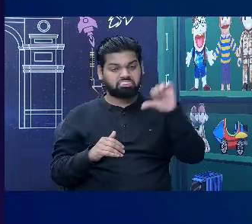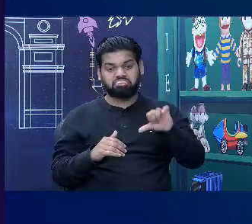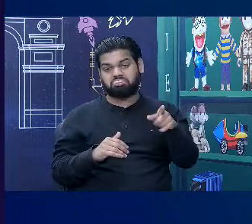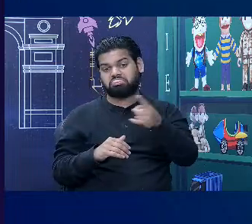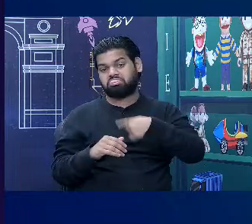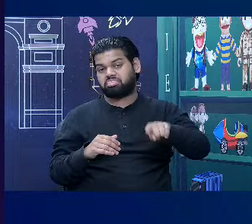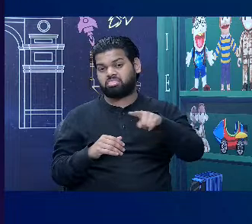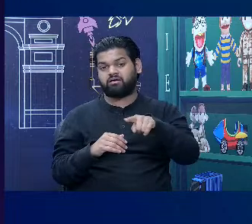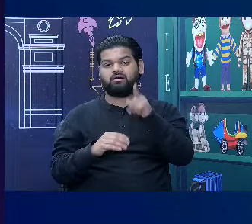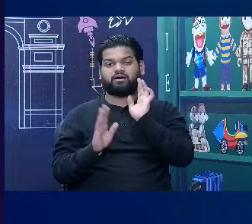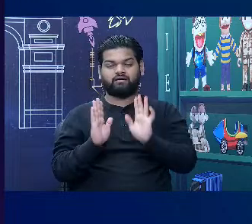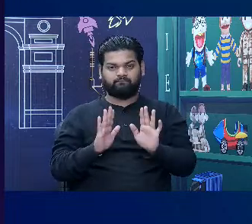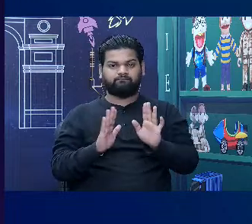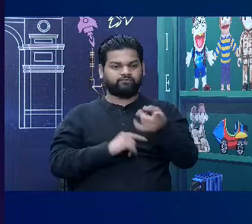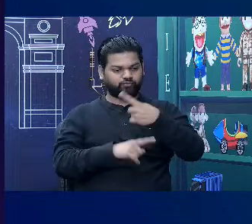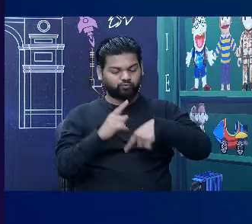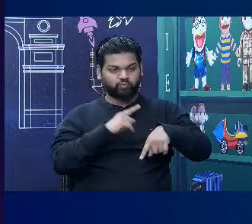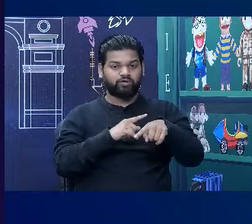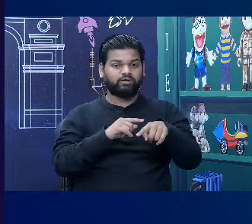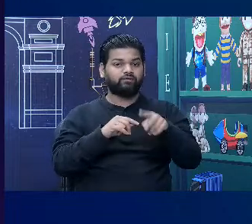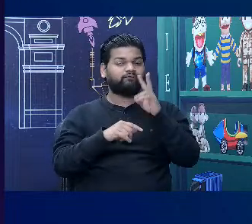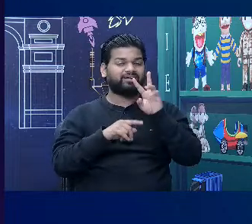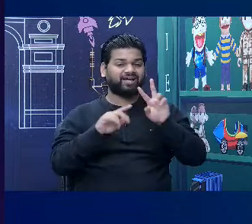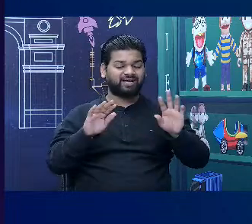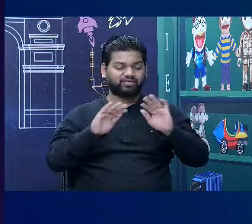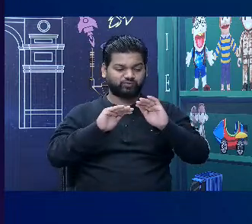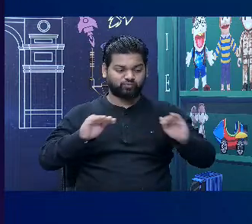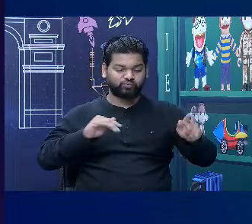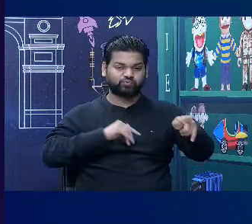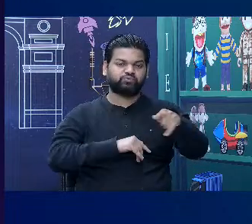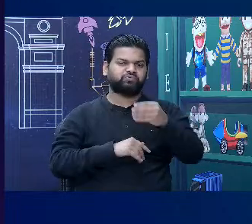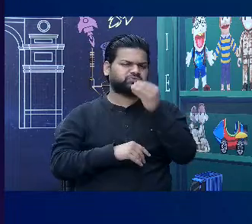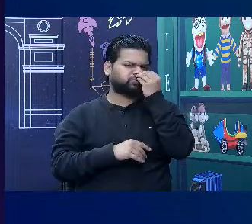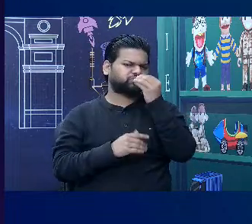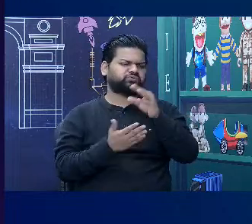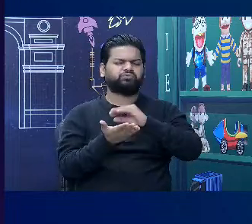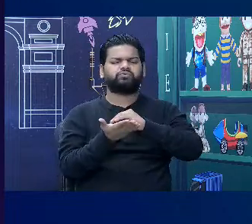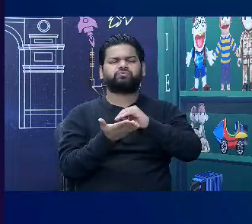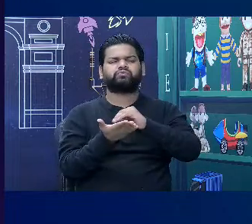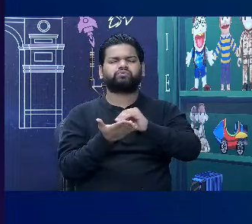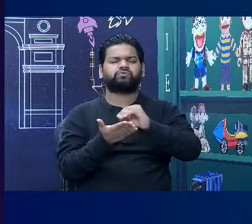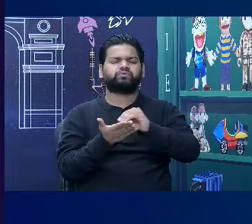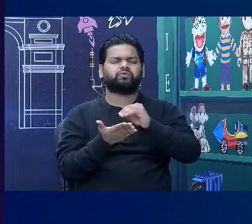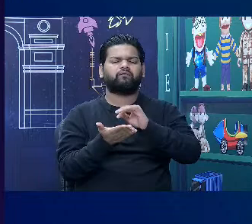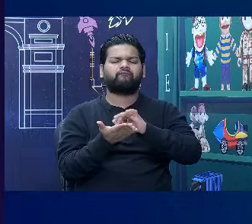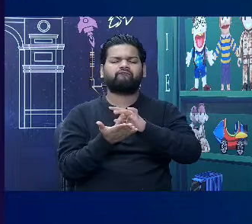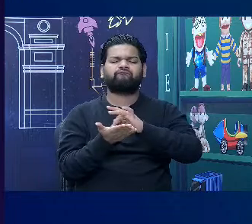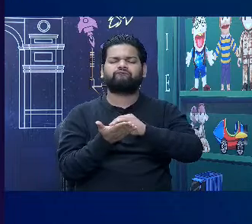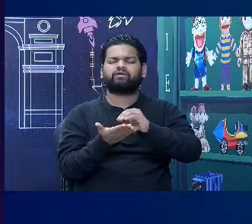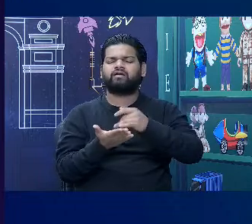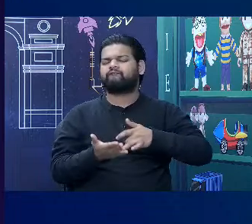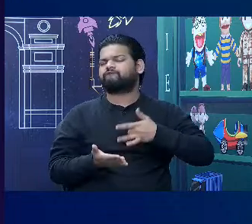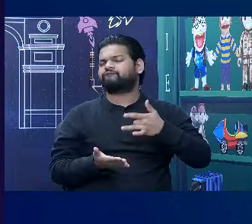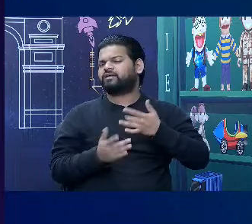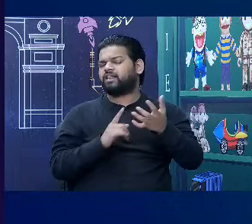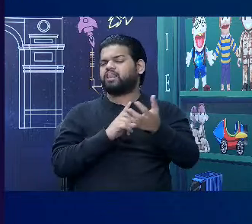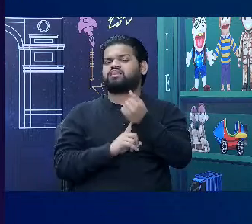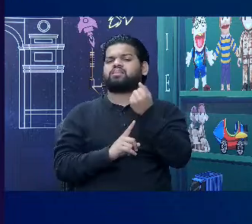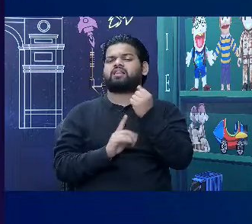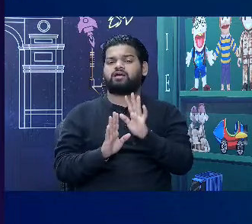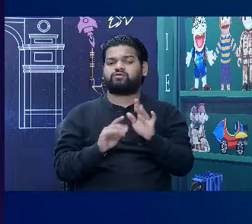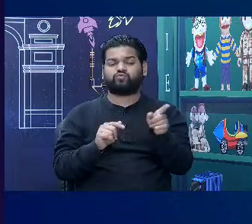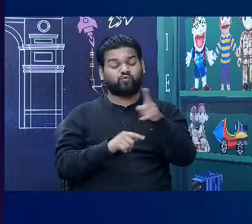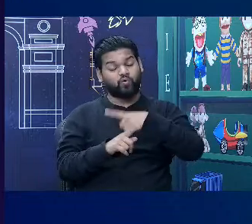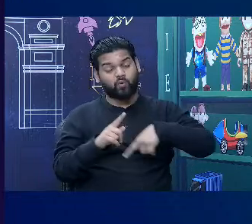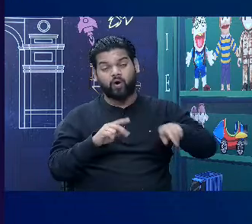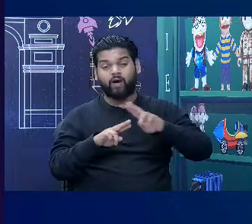special learners, visually impaired learners, and I think they will be very easily able to understand and memorize all